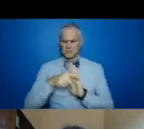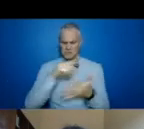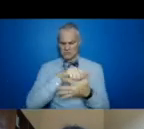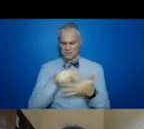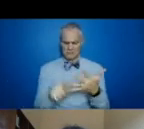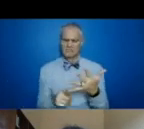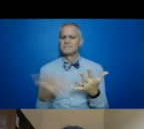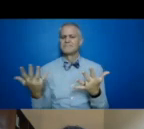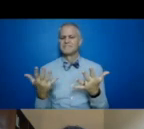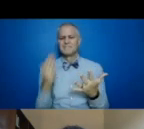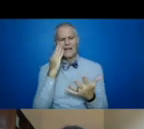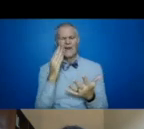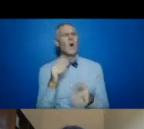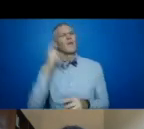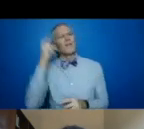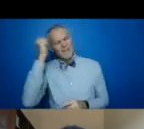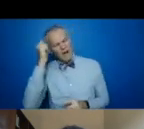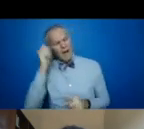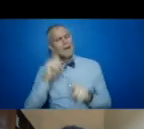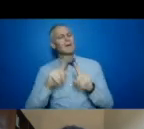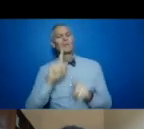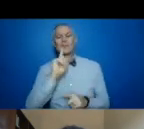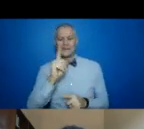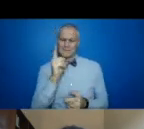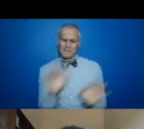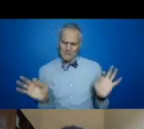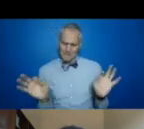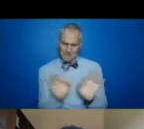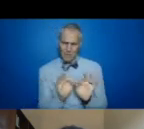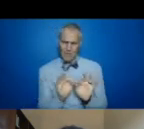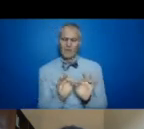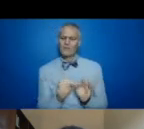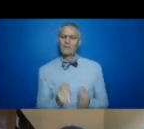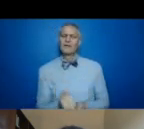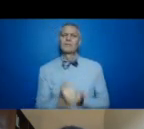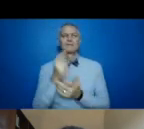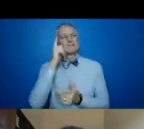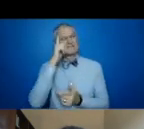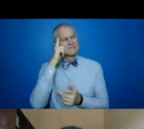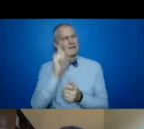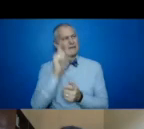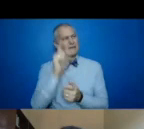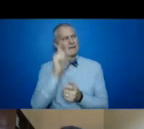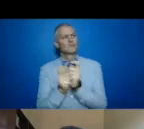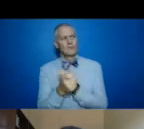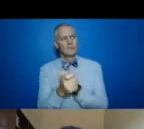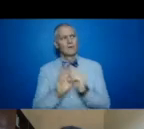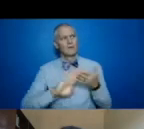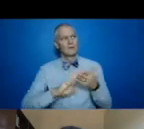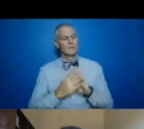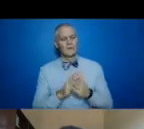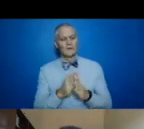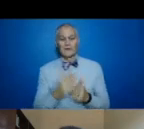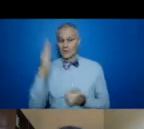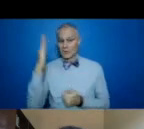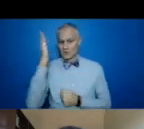important. I know they just sound like theory, but they really are important for how we think about transforming communities. So knowledge